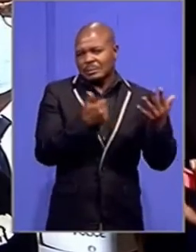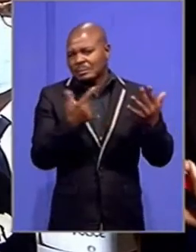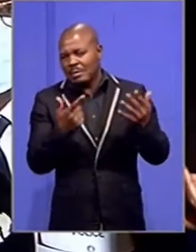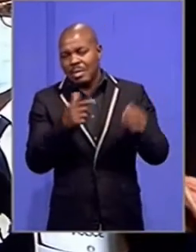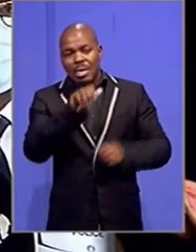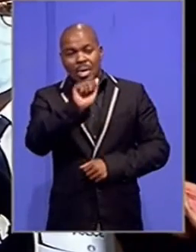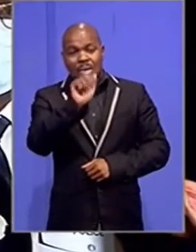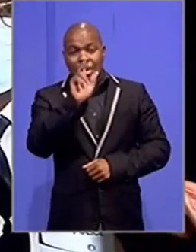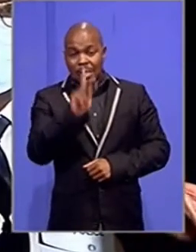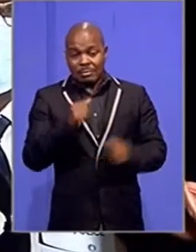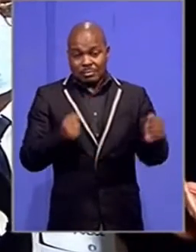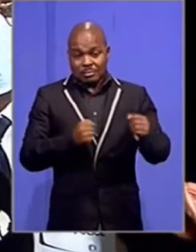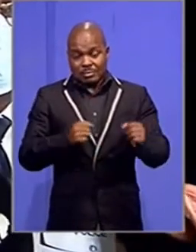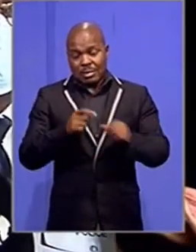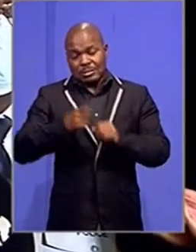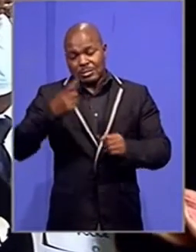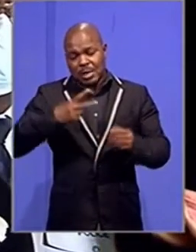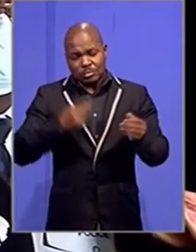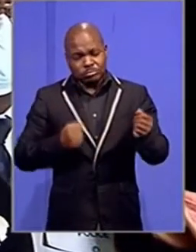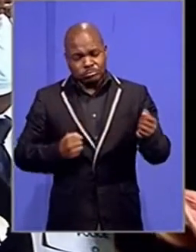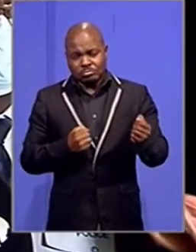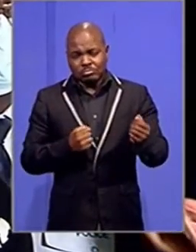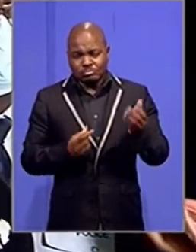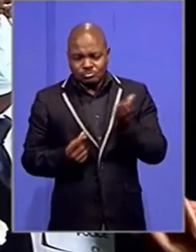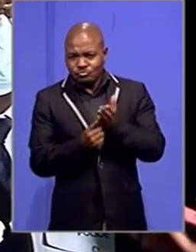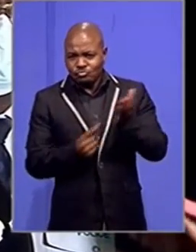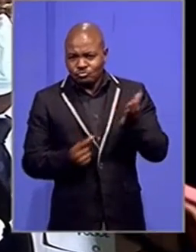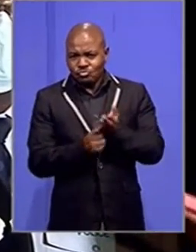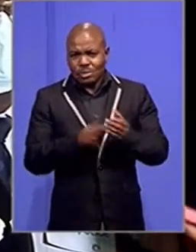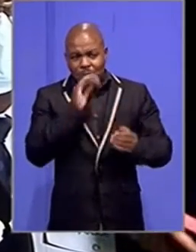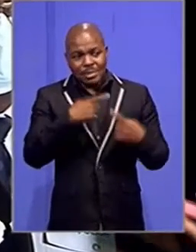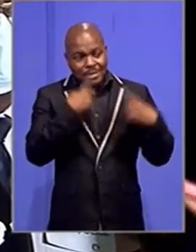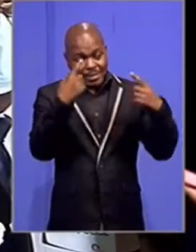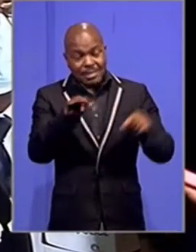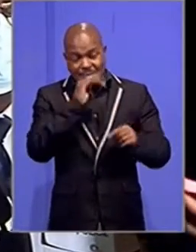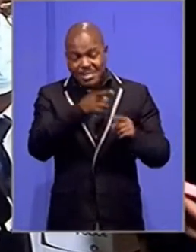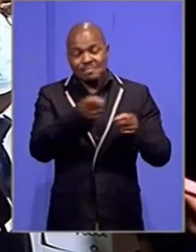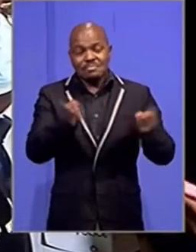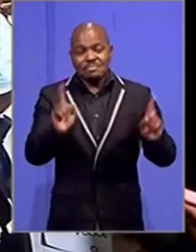and with double magazines, which means they are there for the business.